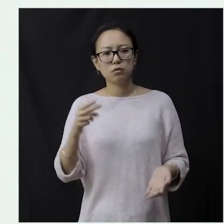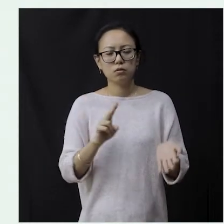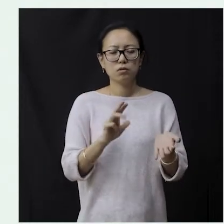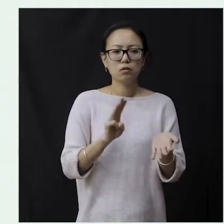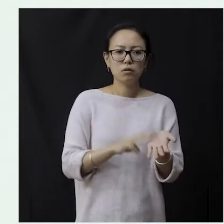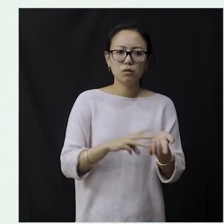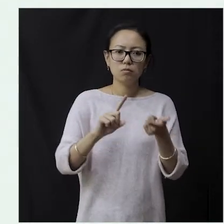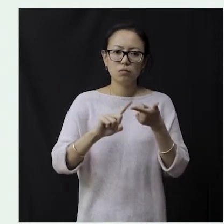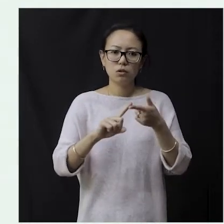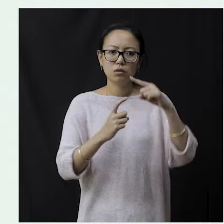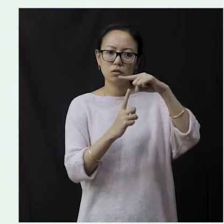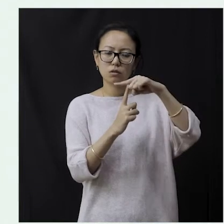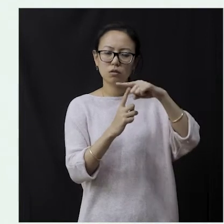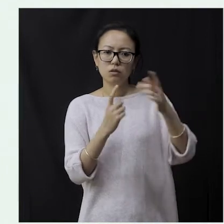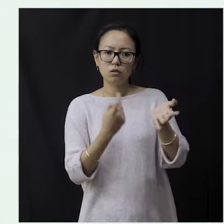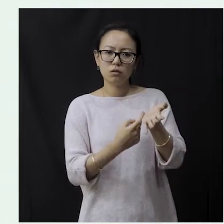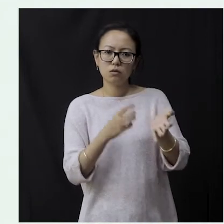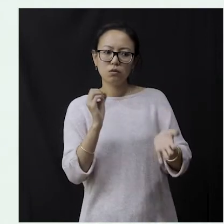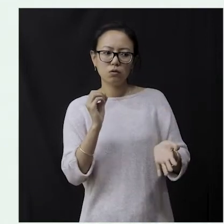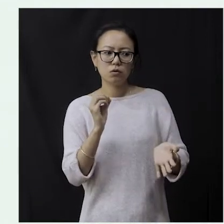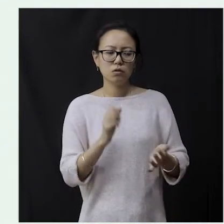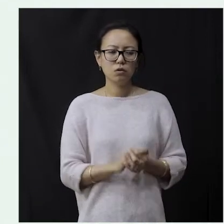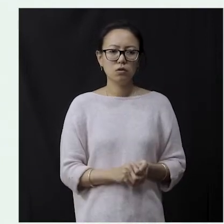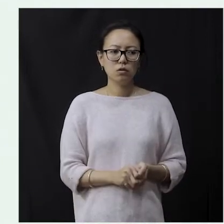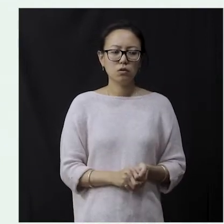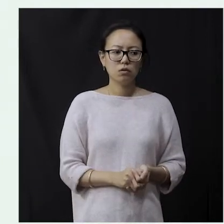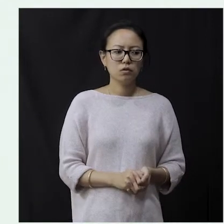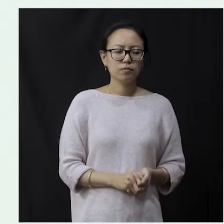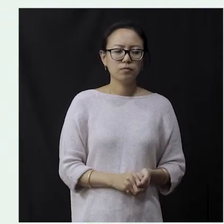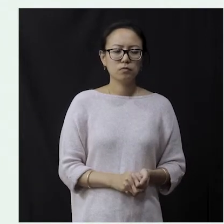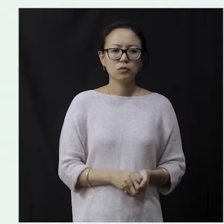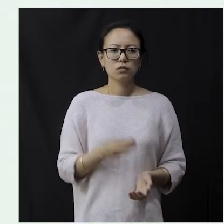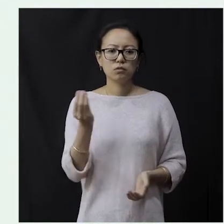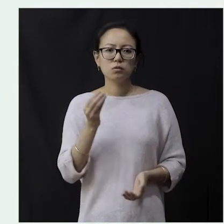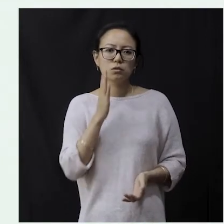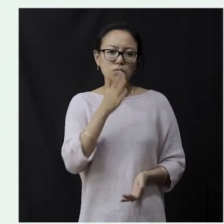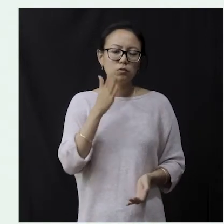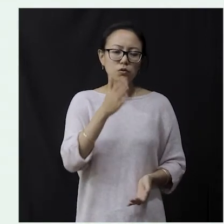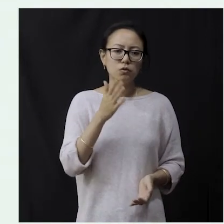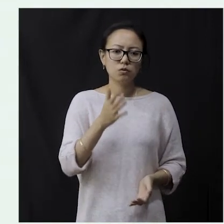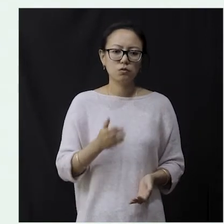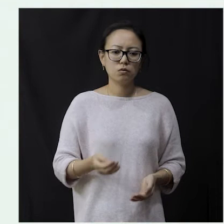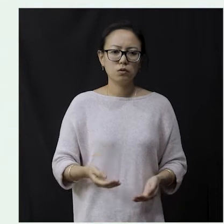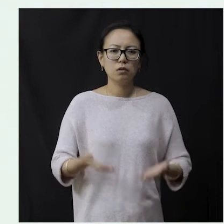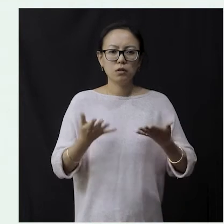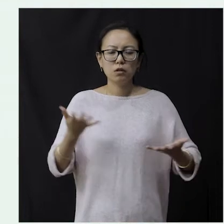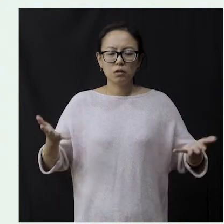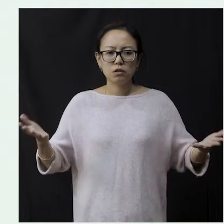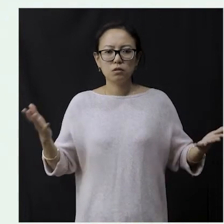have trains like this which carry only goods. Okay, they travel a large number